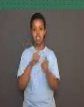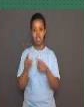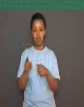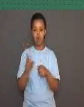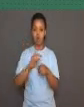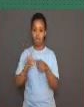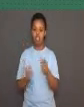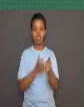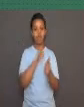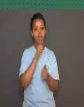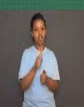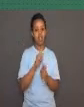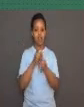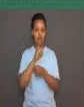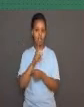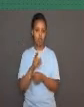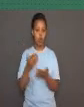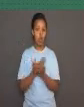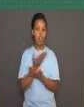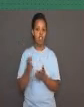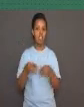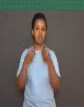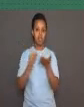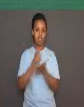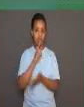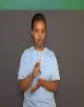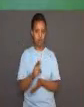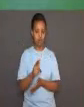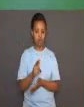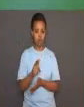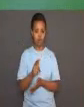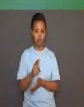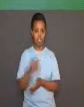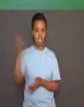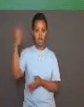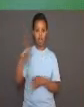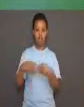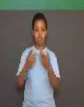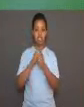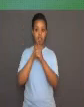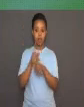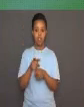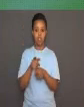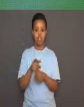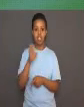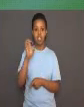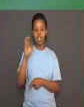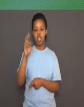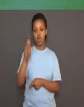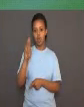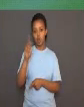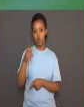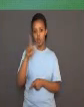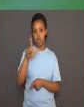random, undirected motion in response to stimulus. In response to light,